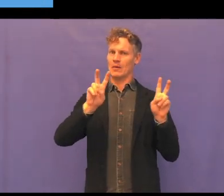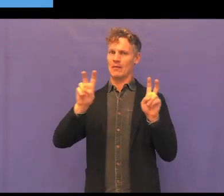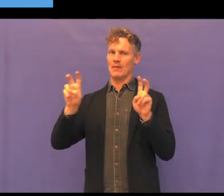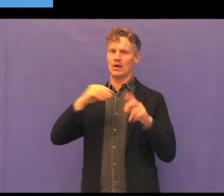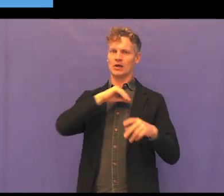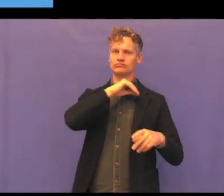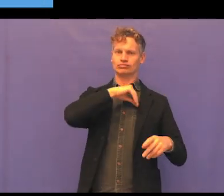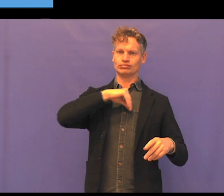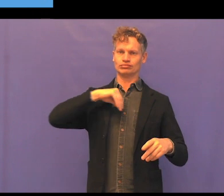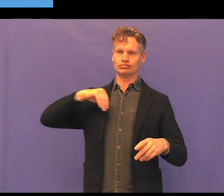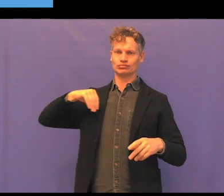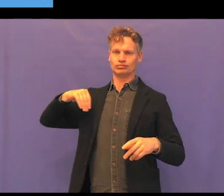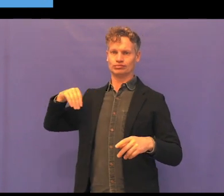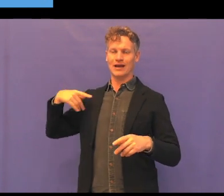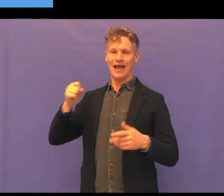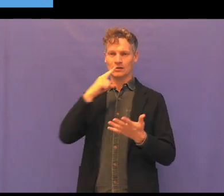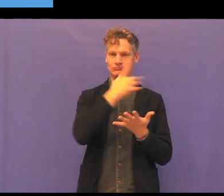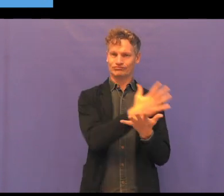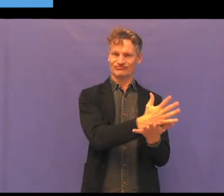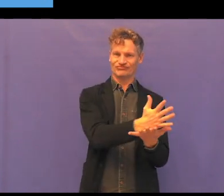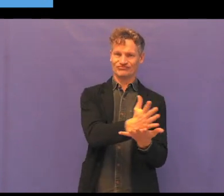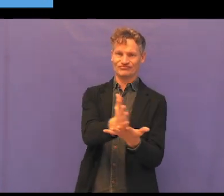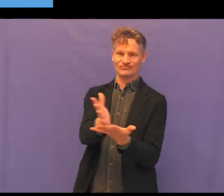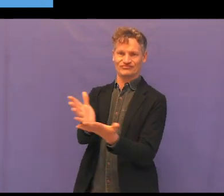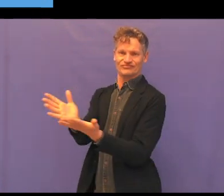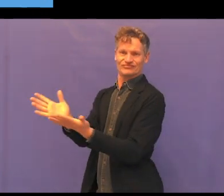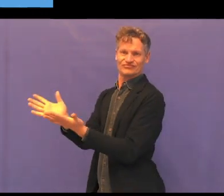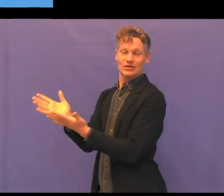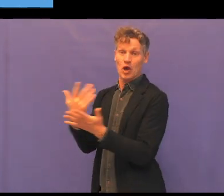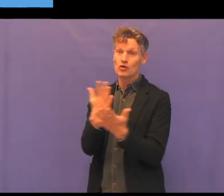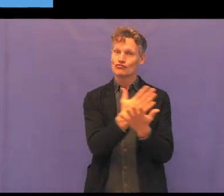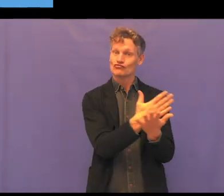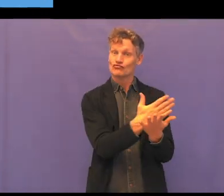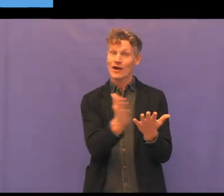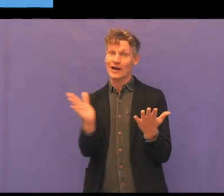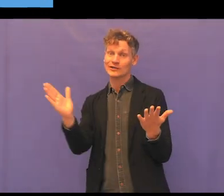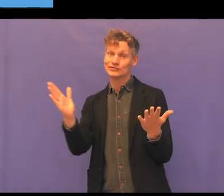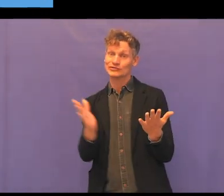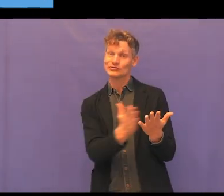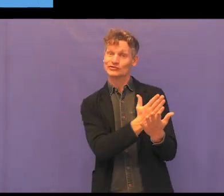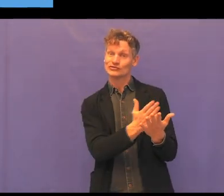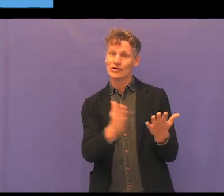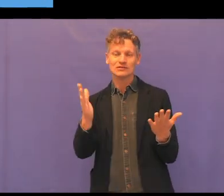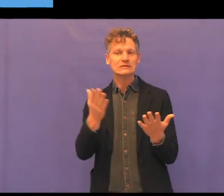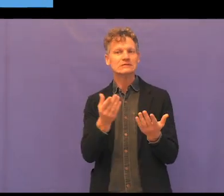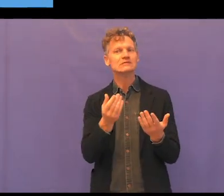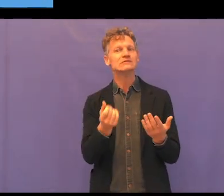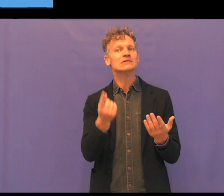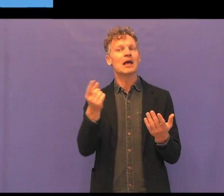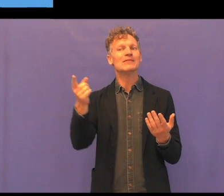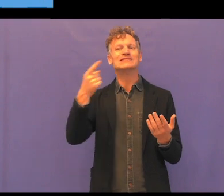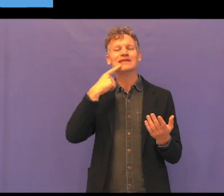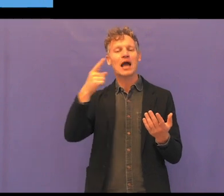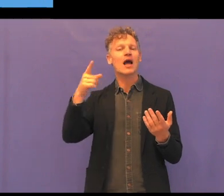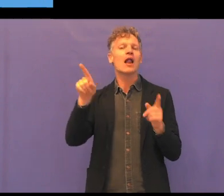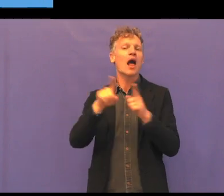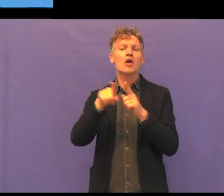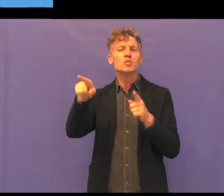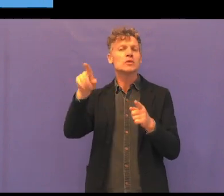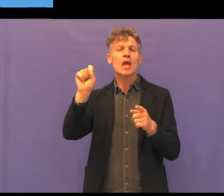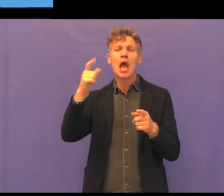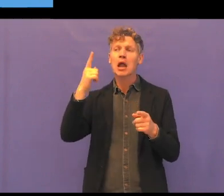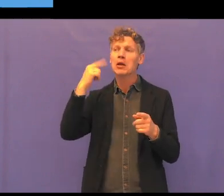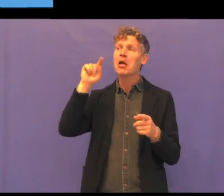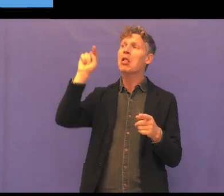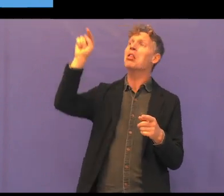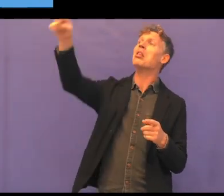sometimes dubbed faraway thinking, that this is something that will be a crucial ecological asset in